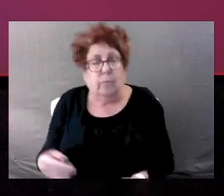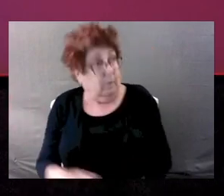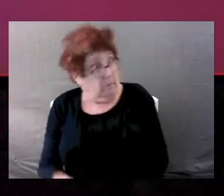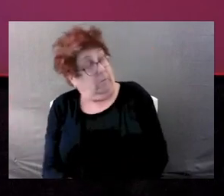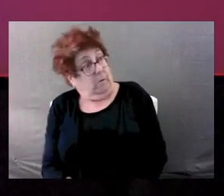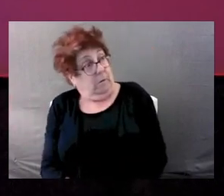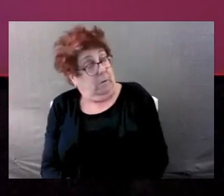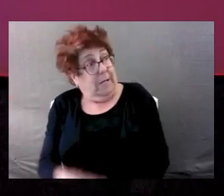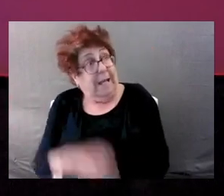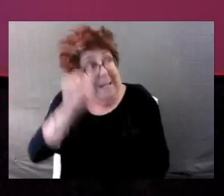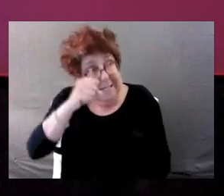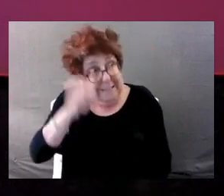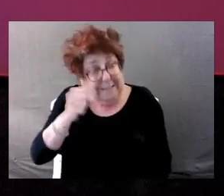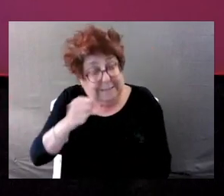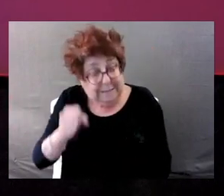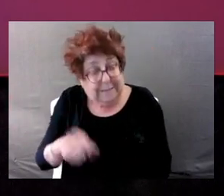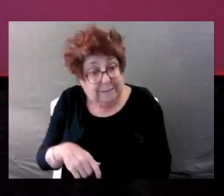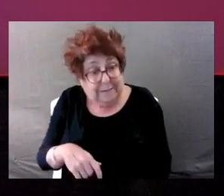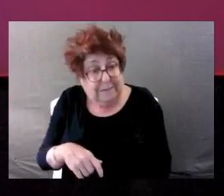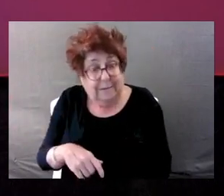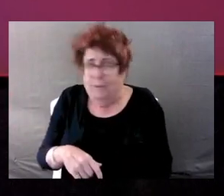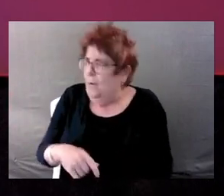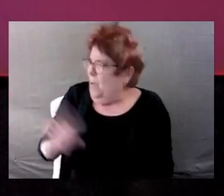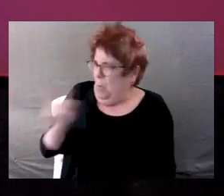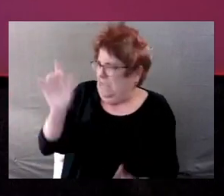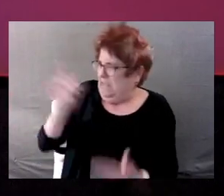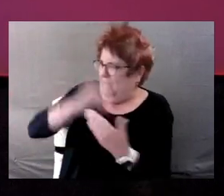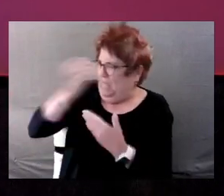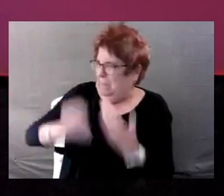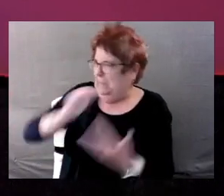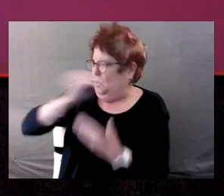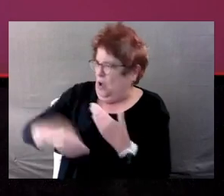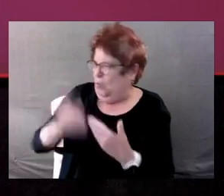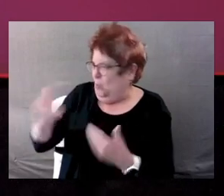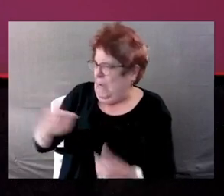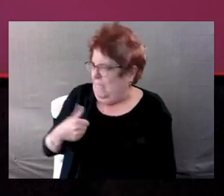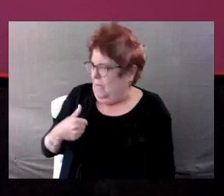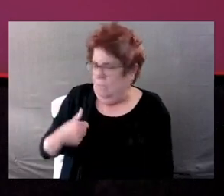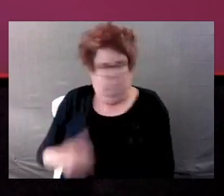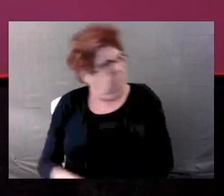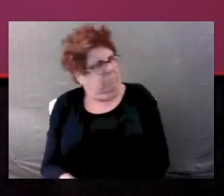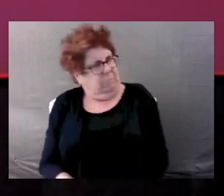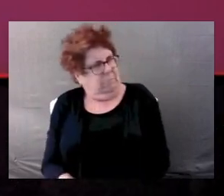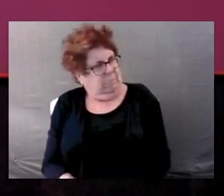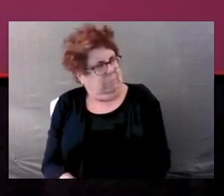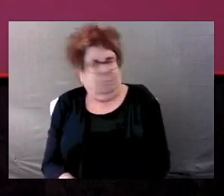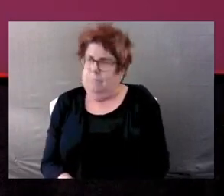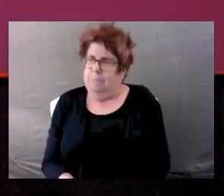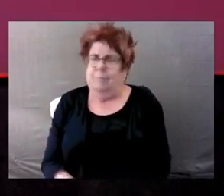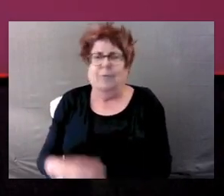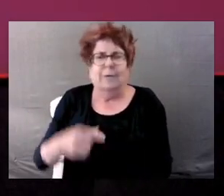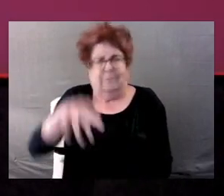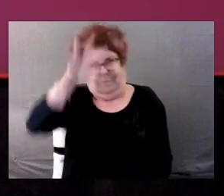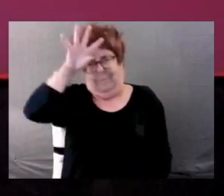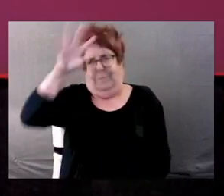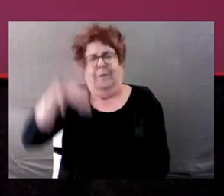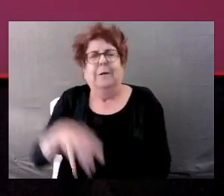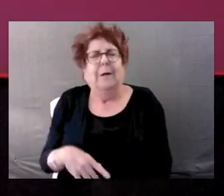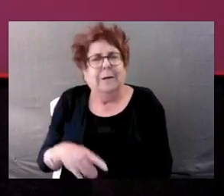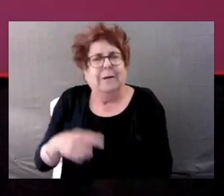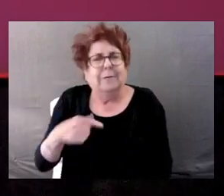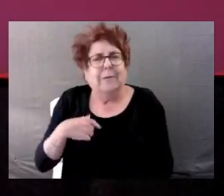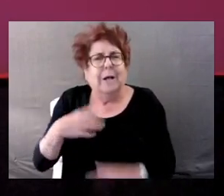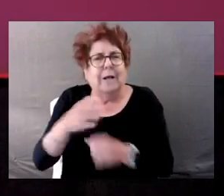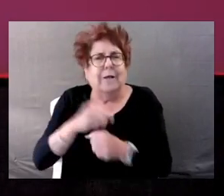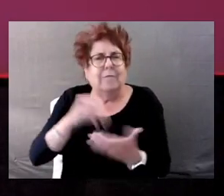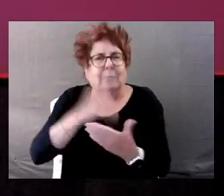I said, yes, ma'am. But she's like, where's that flip chart that you got? And I said, okay. So I get the flip chart. Because I put it in the